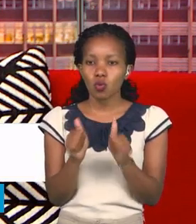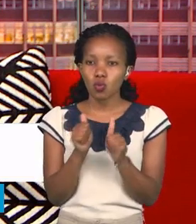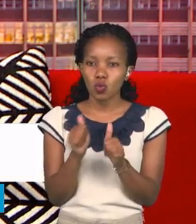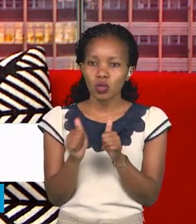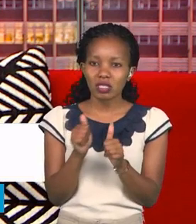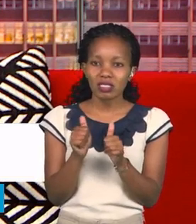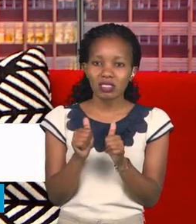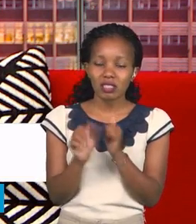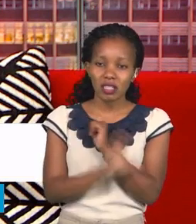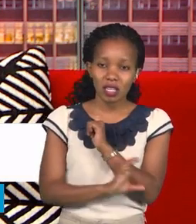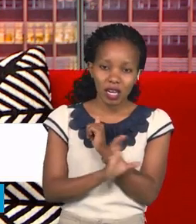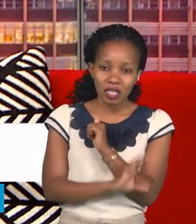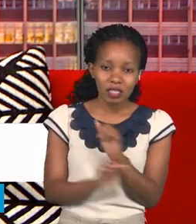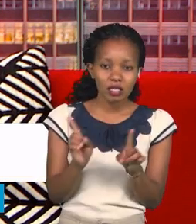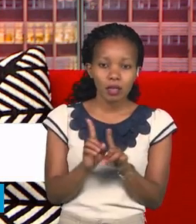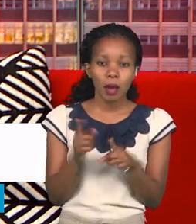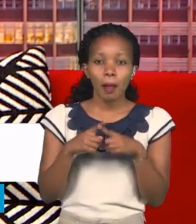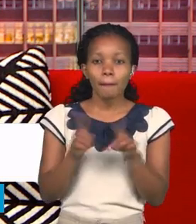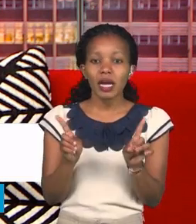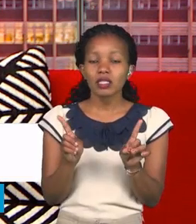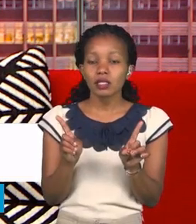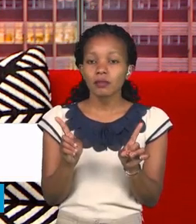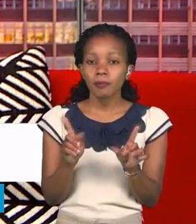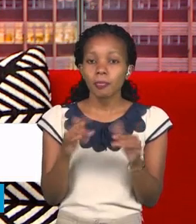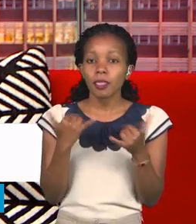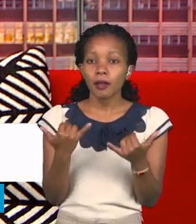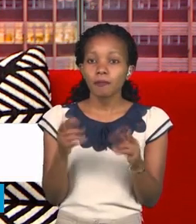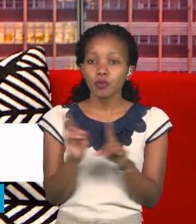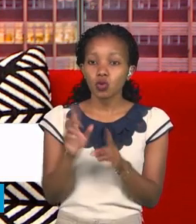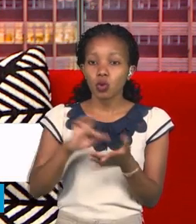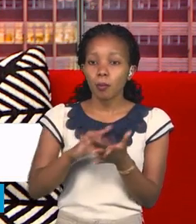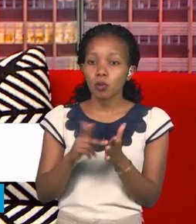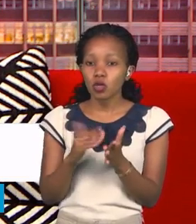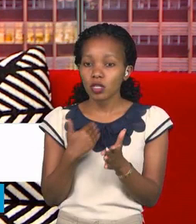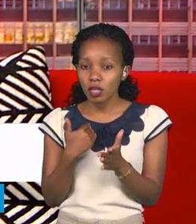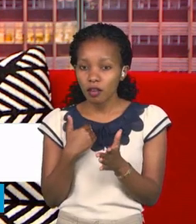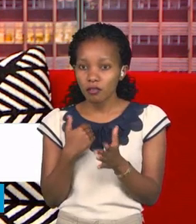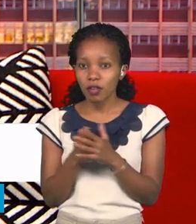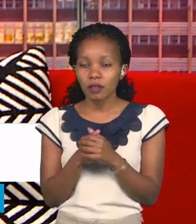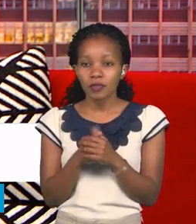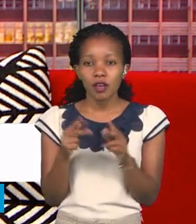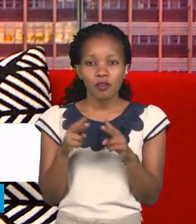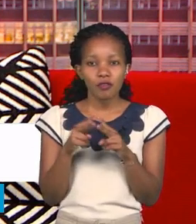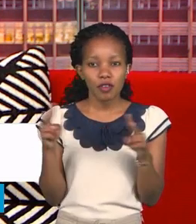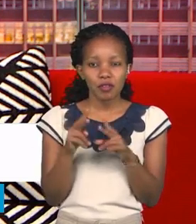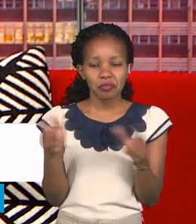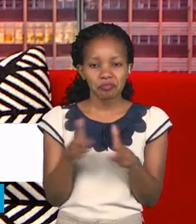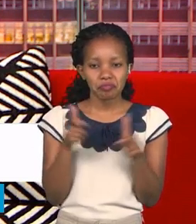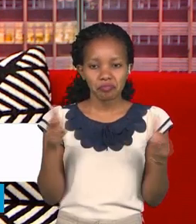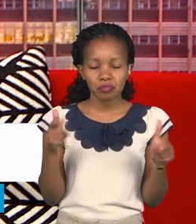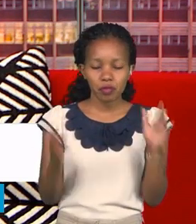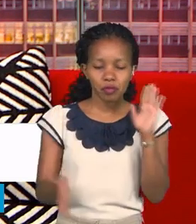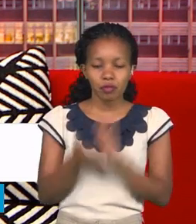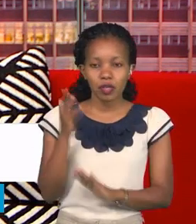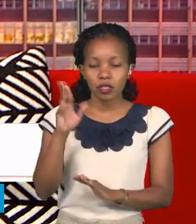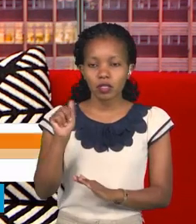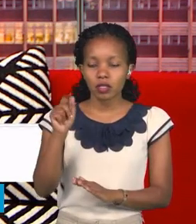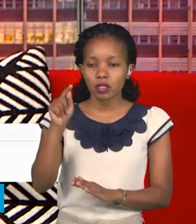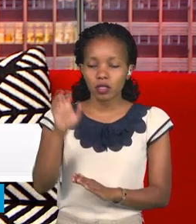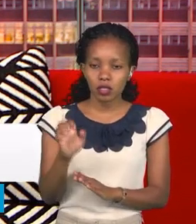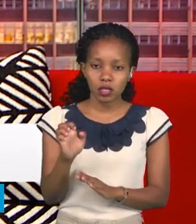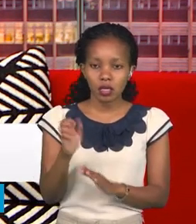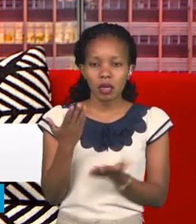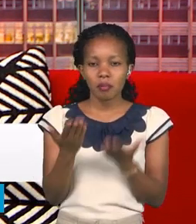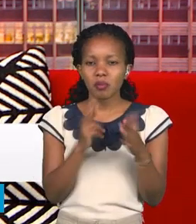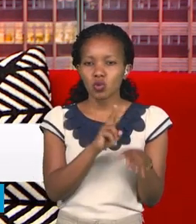dominating countries and things like that. Yeah. But at the same time, they also project it is a very robust growth rate with a CAGR of